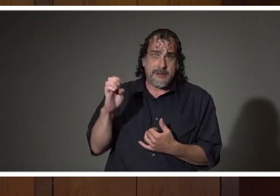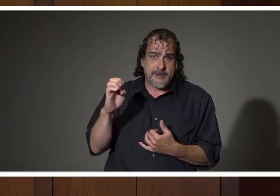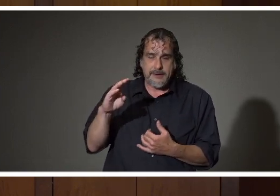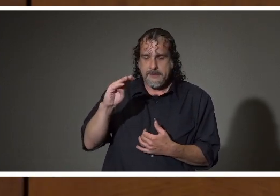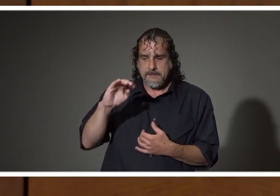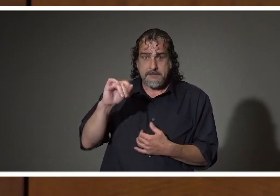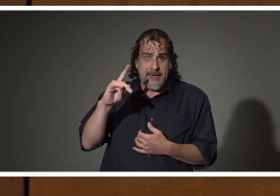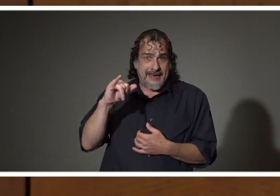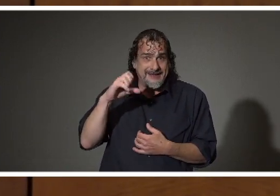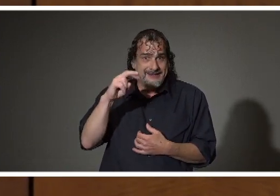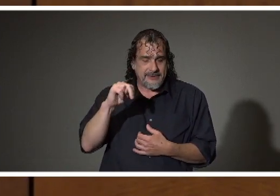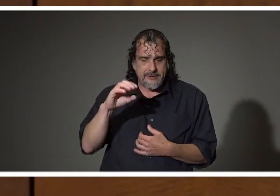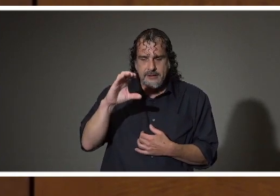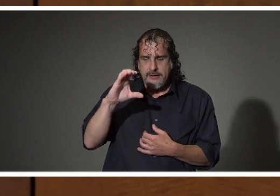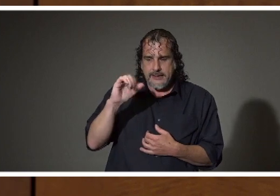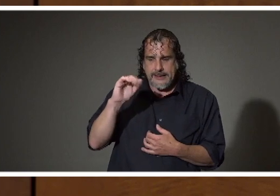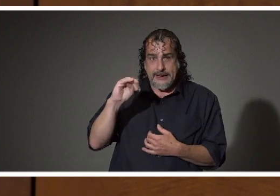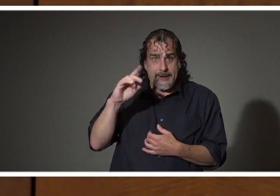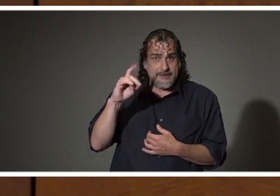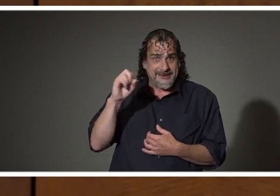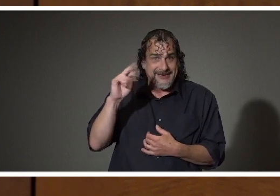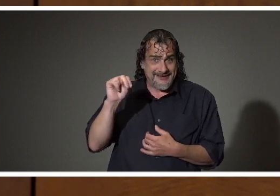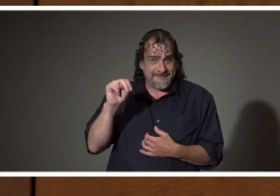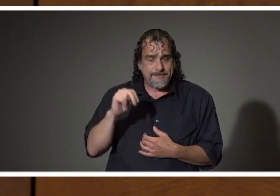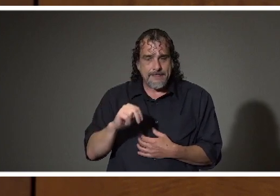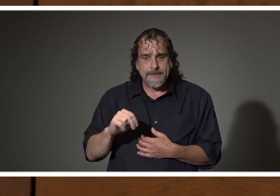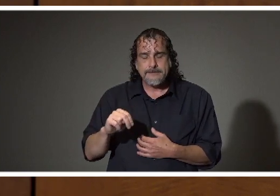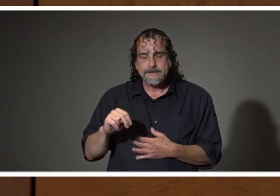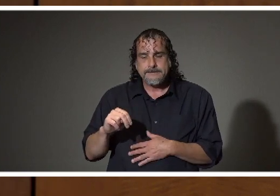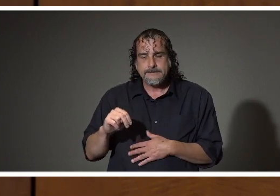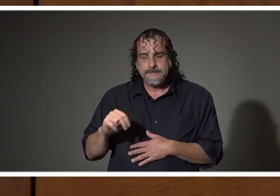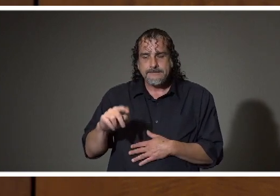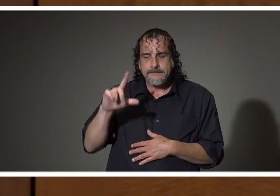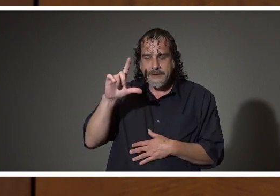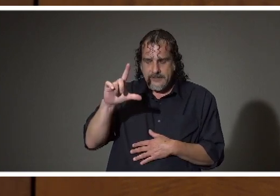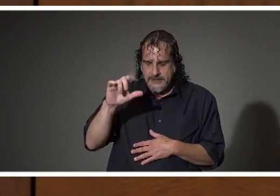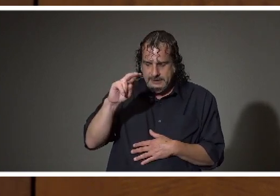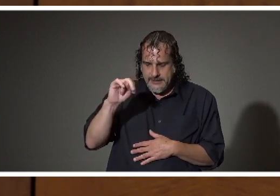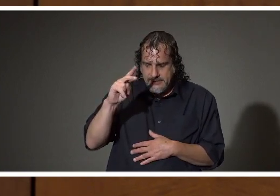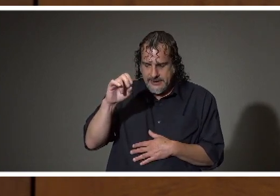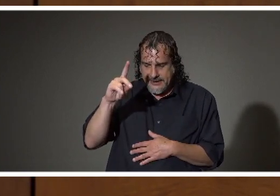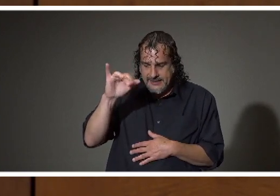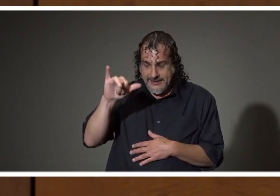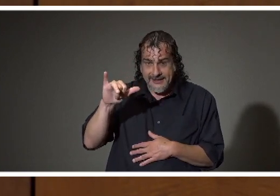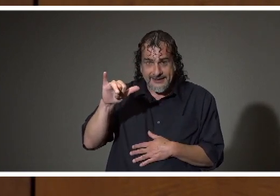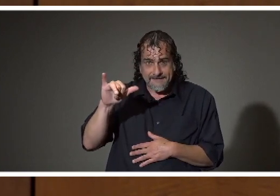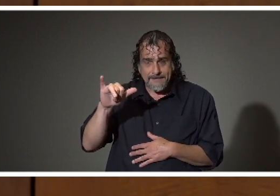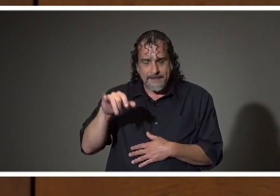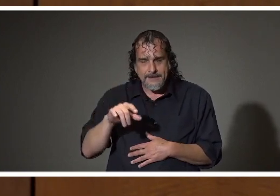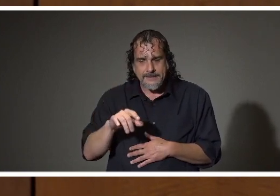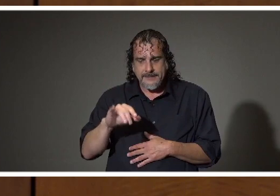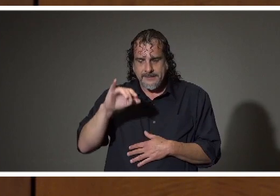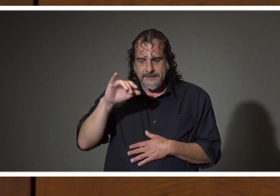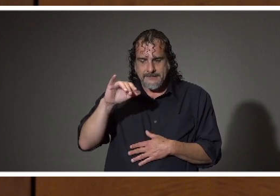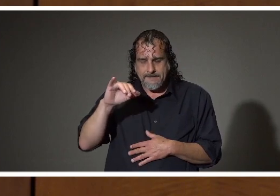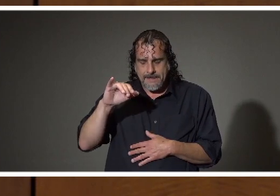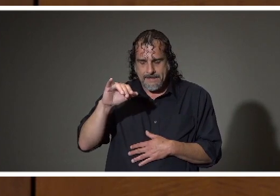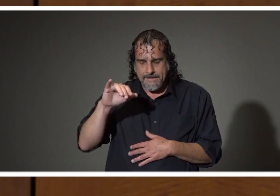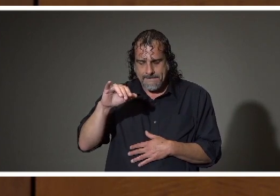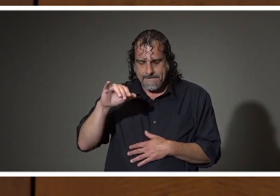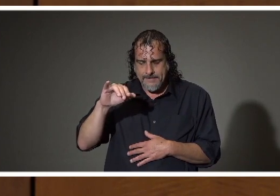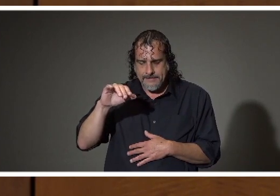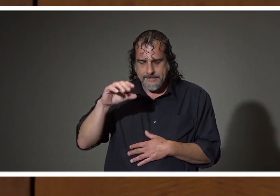Madison Lott and Camden Pounds. Happy third birthday to Lindley Grace Sims, Deja Nicole,